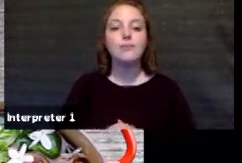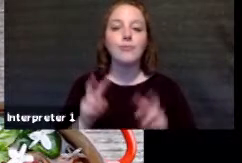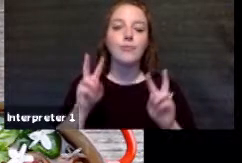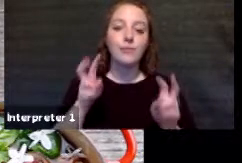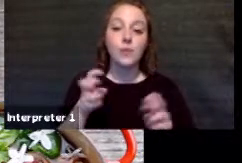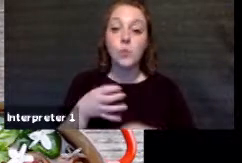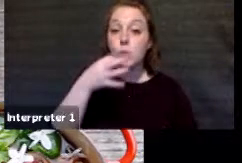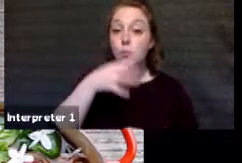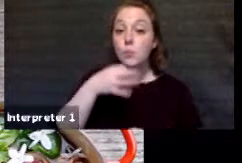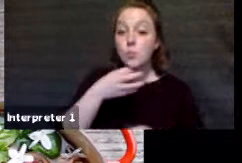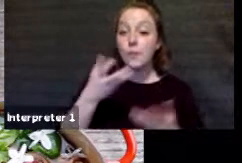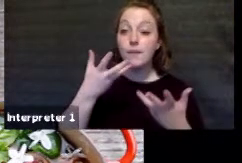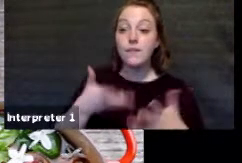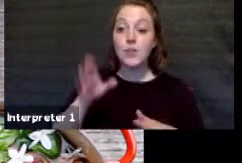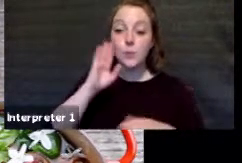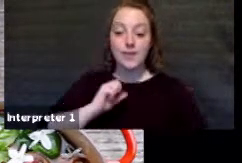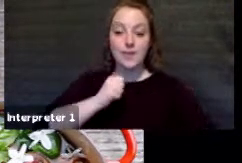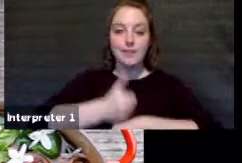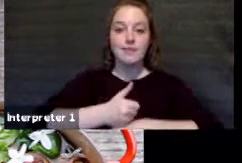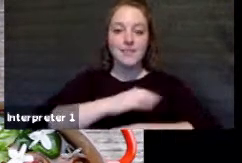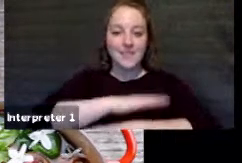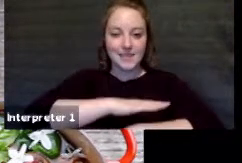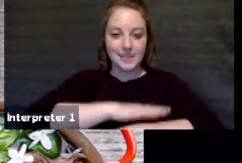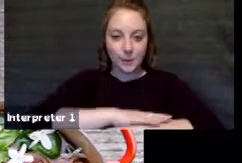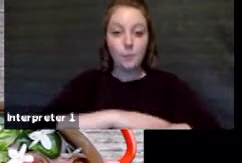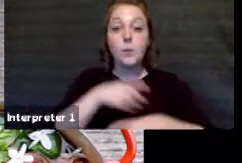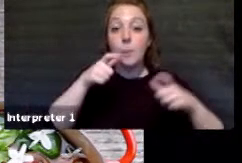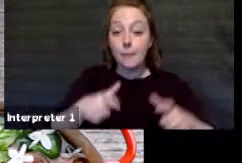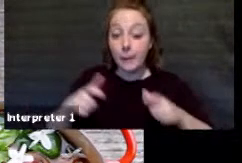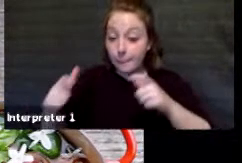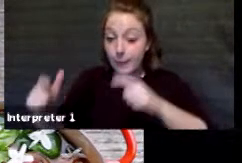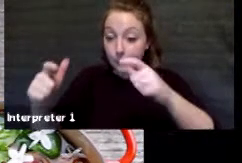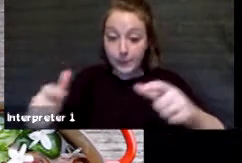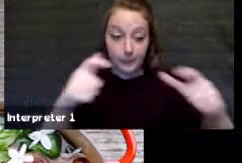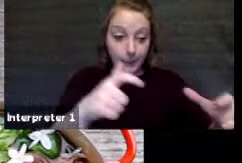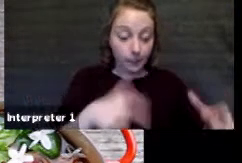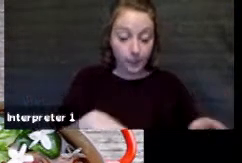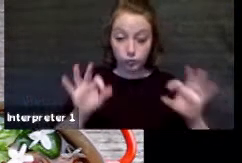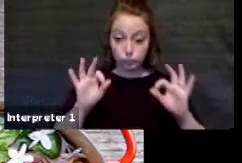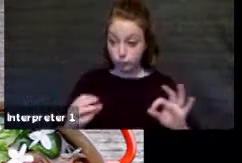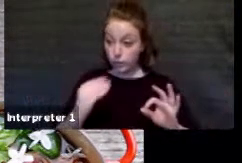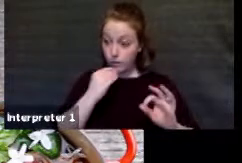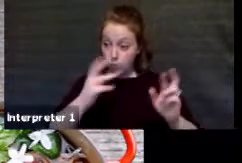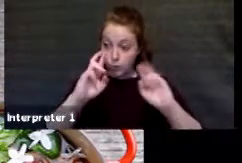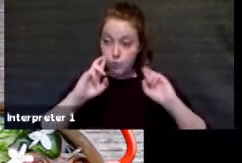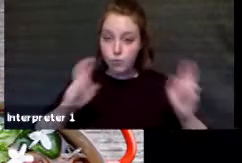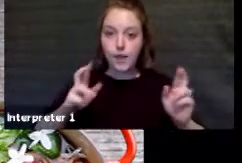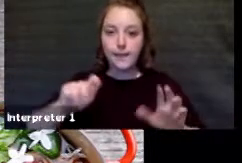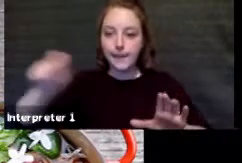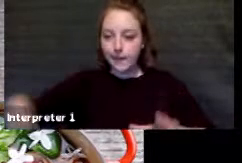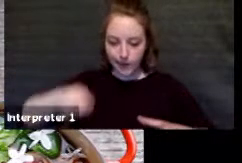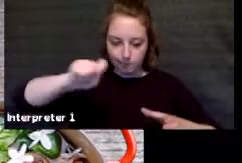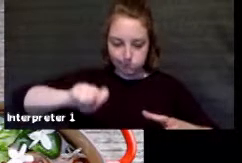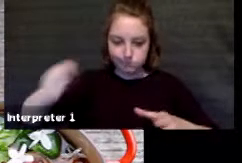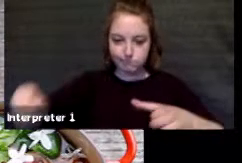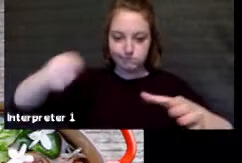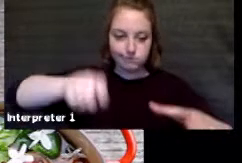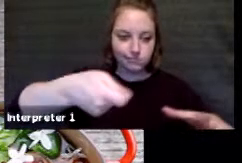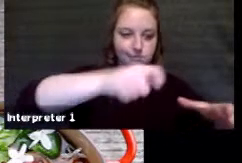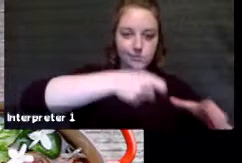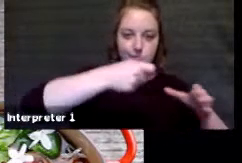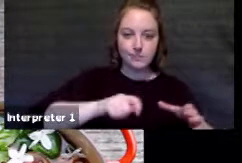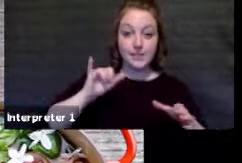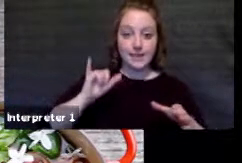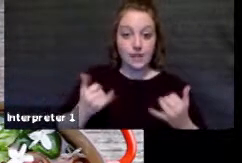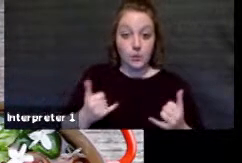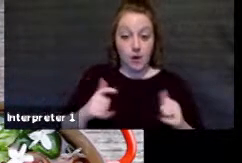We've got almost all the plates out there, and we're about ready to start filling our plates and moving forward. And so just wanted to remind everybody here as